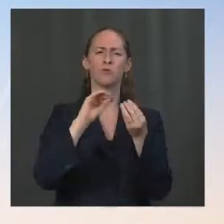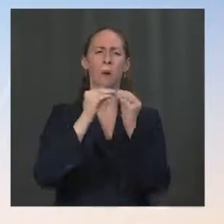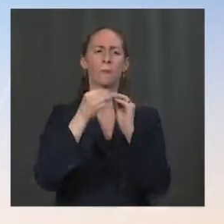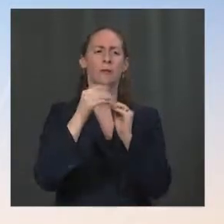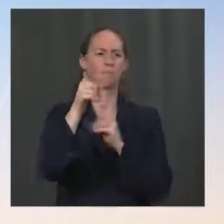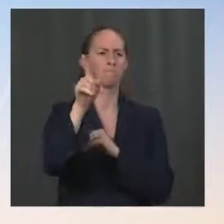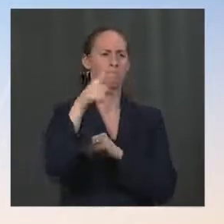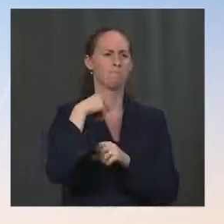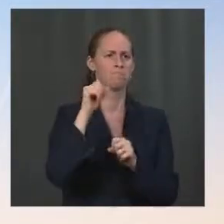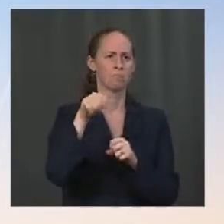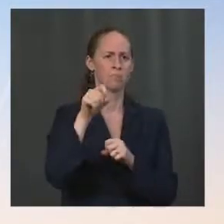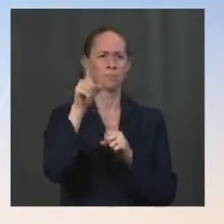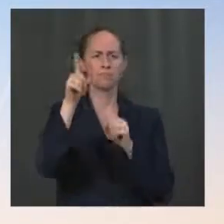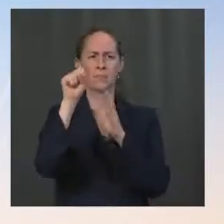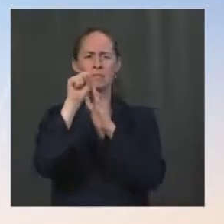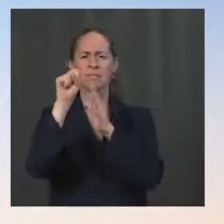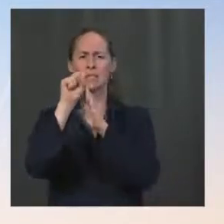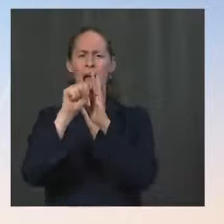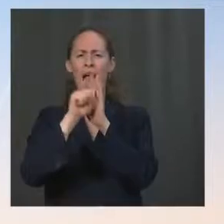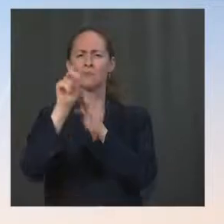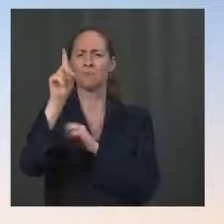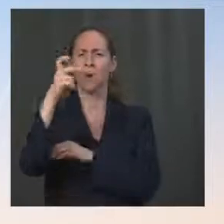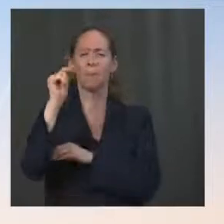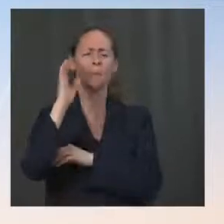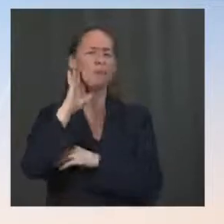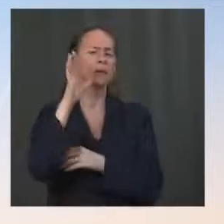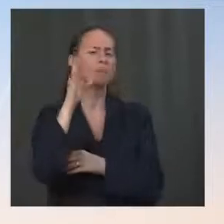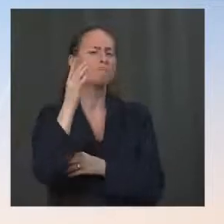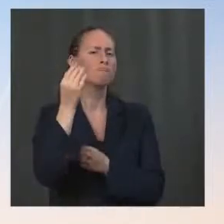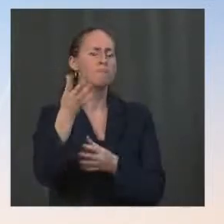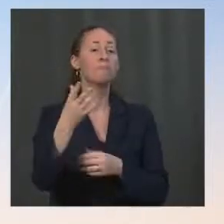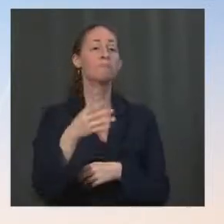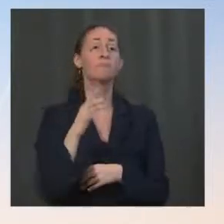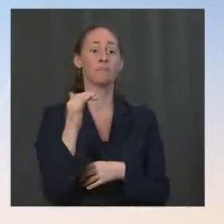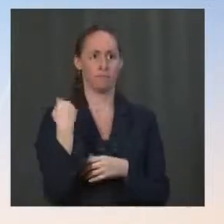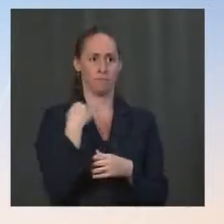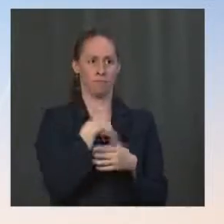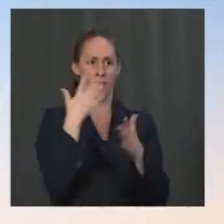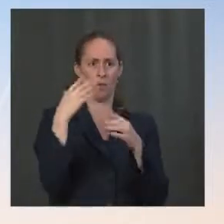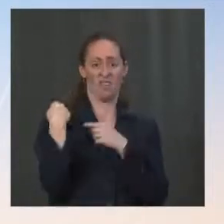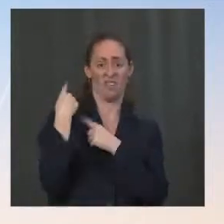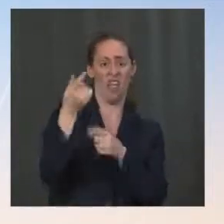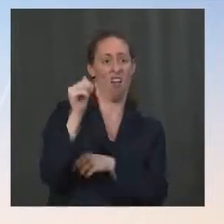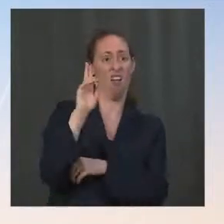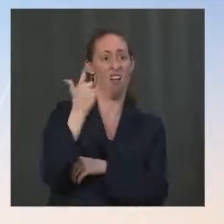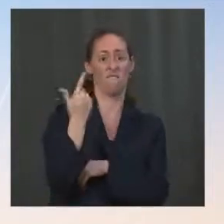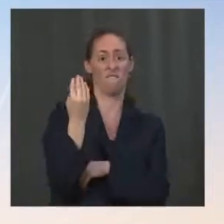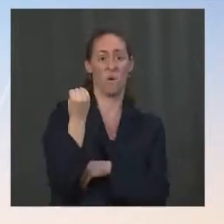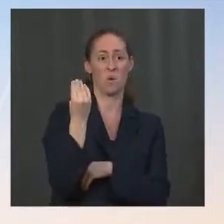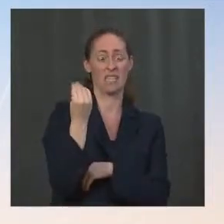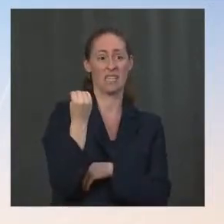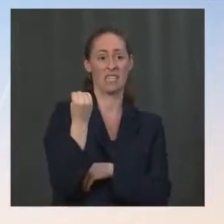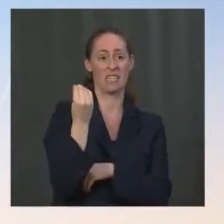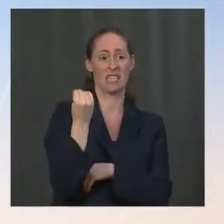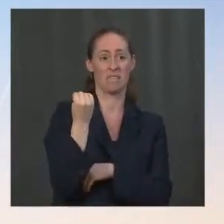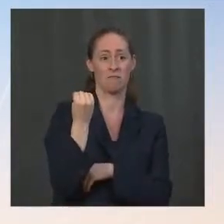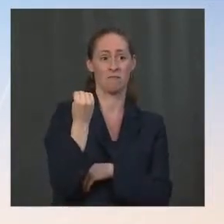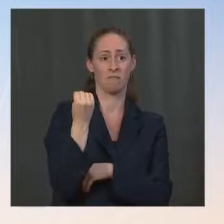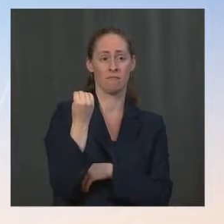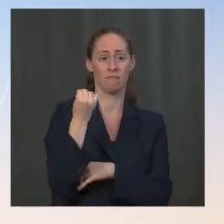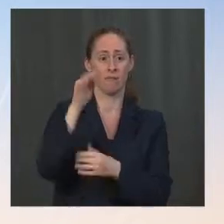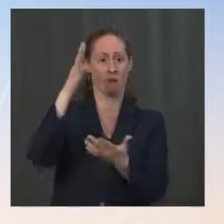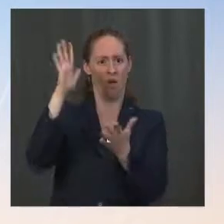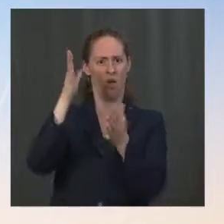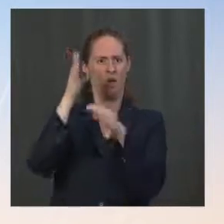about to give. So of those evacuated since August 14th, we've evacuated at least 5,100 U.S. citizens,